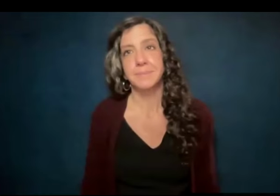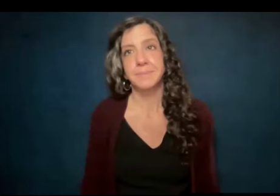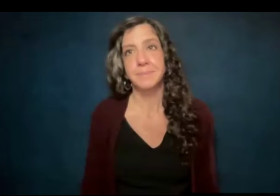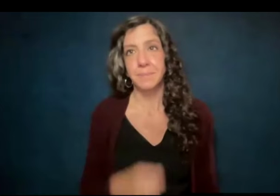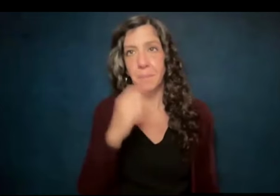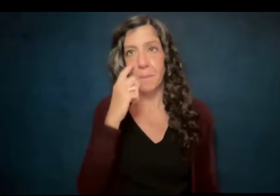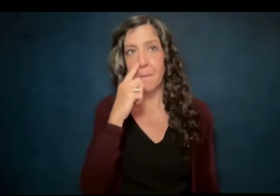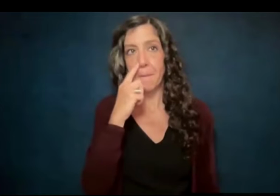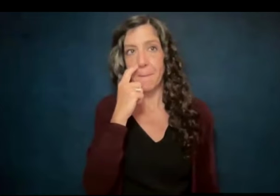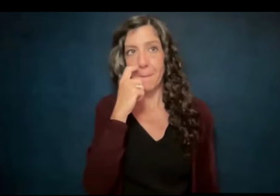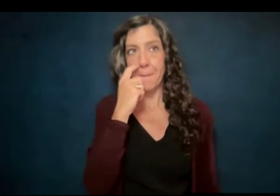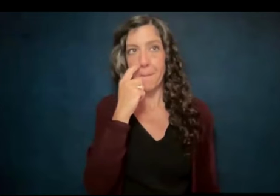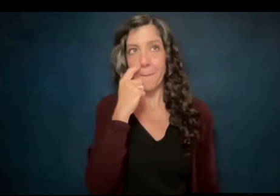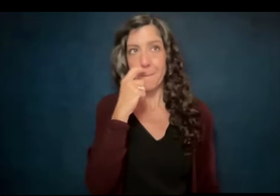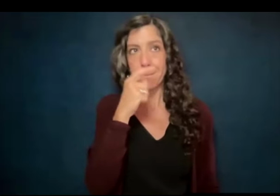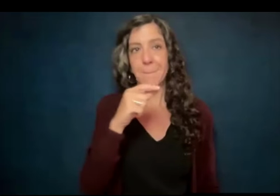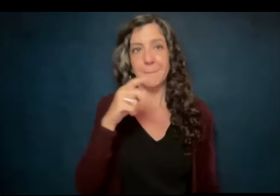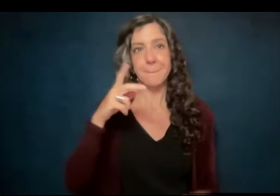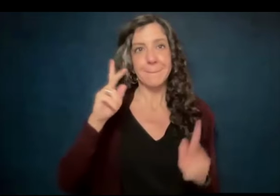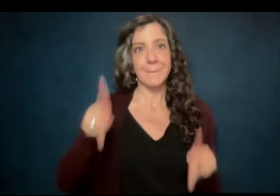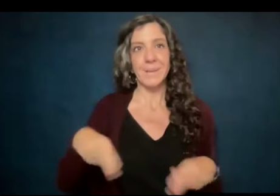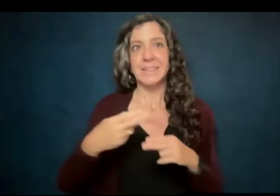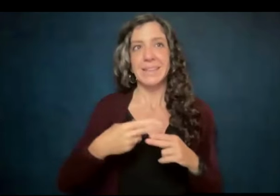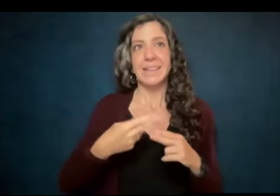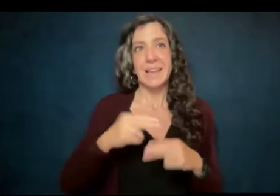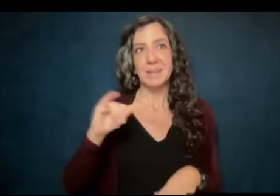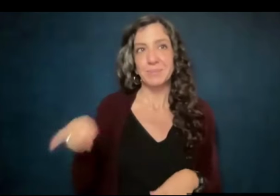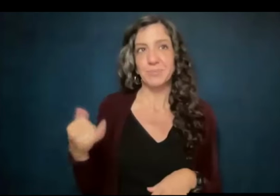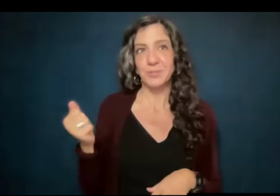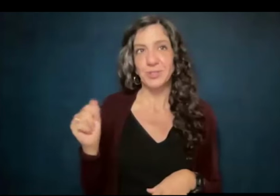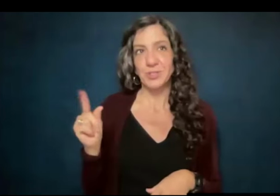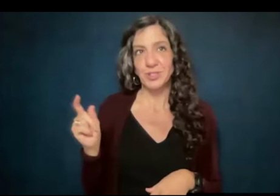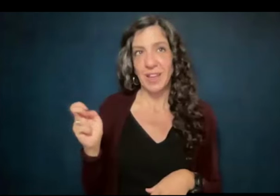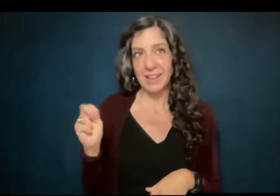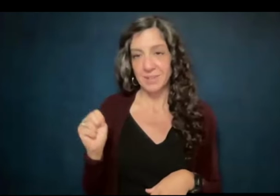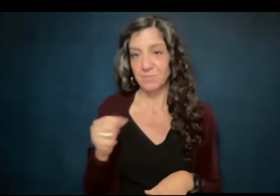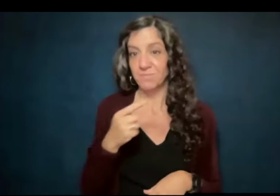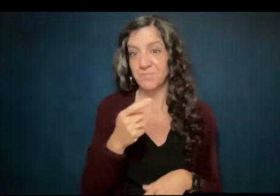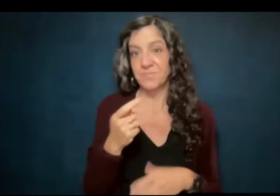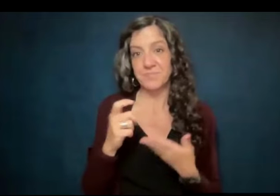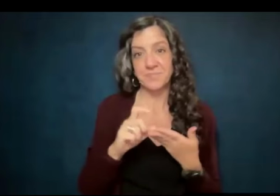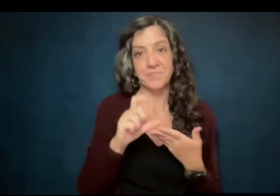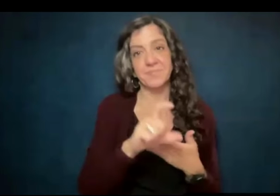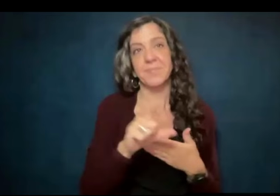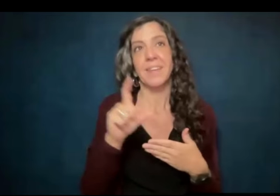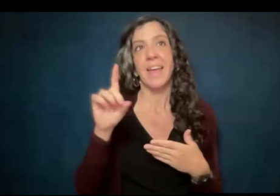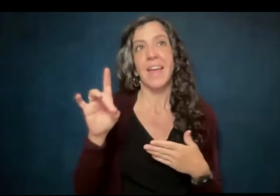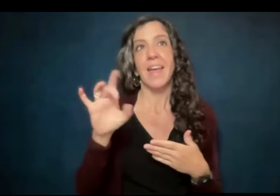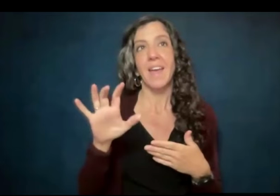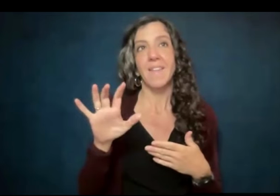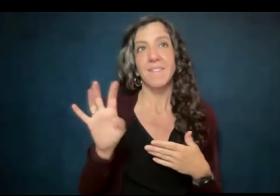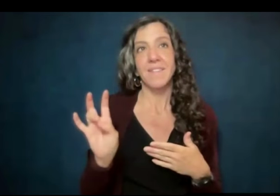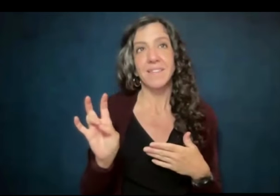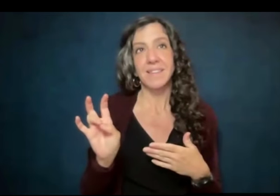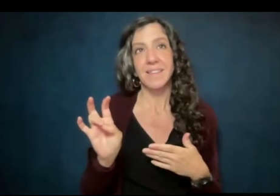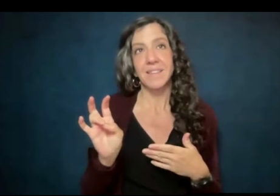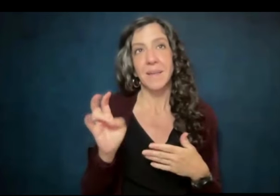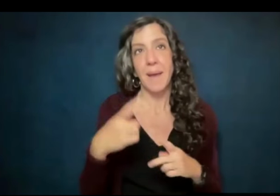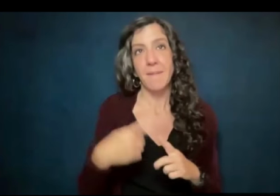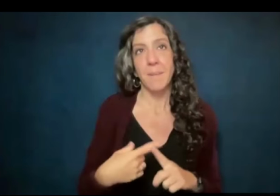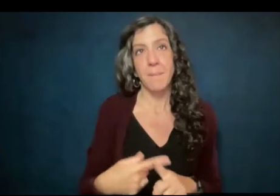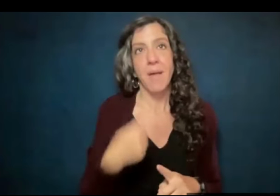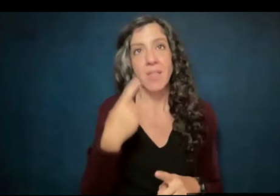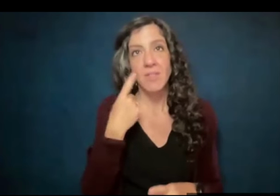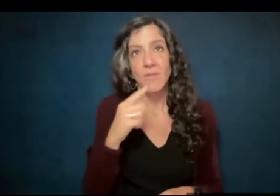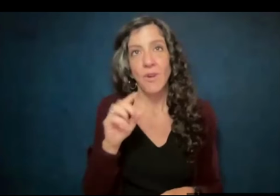All right, so this is Jaden, and Jaden gets $857 per month in childhood disability